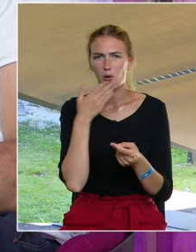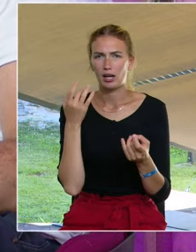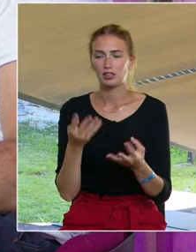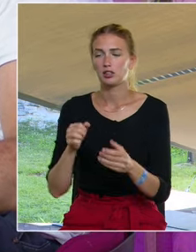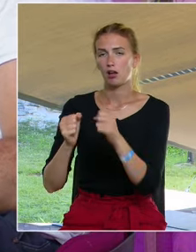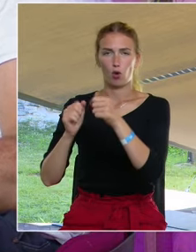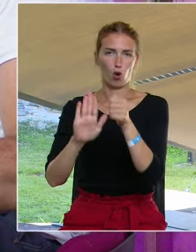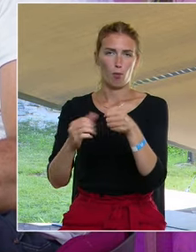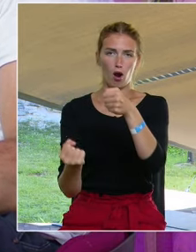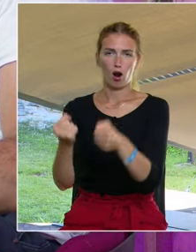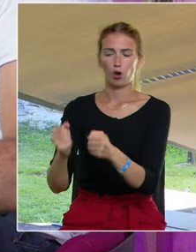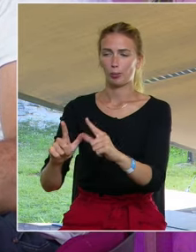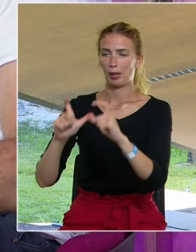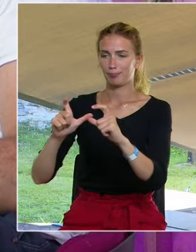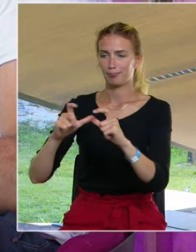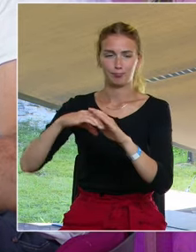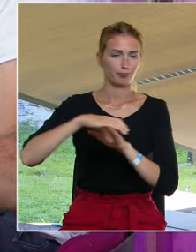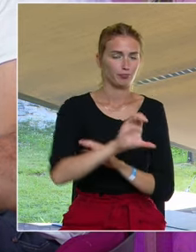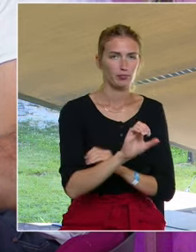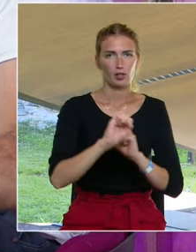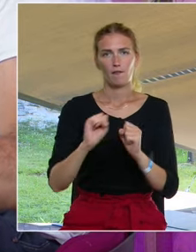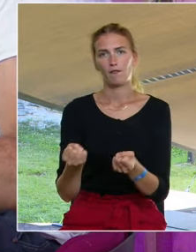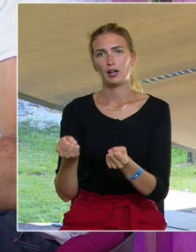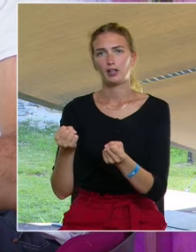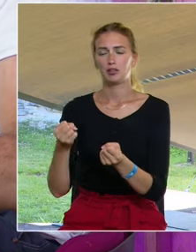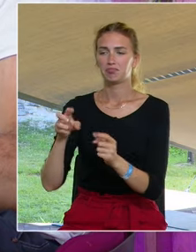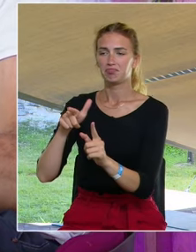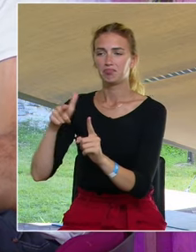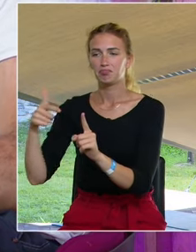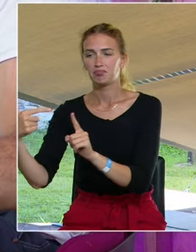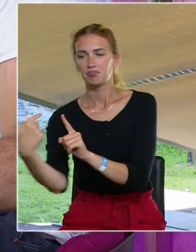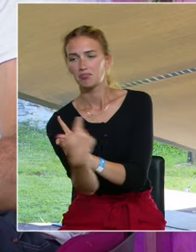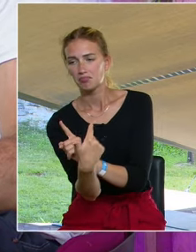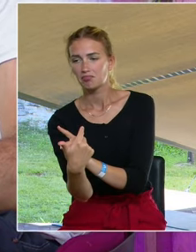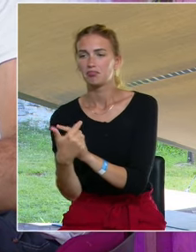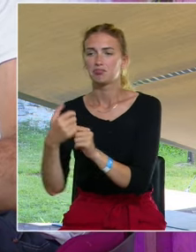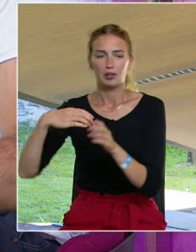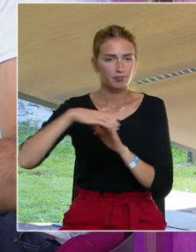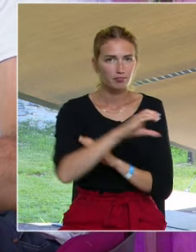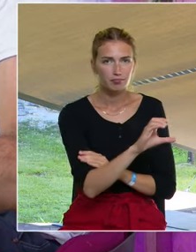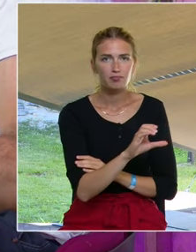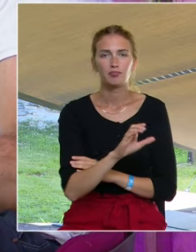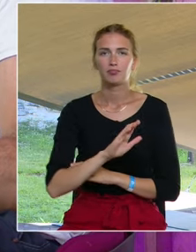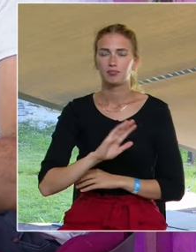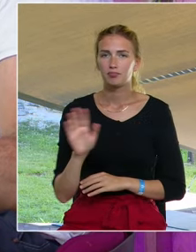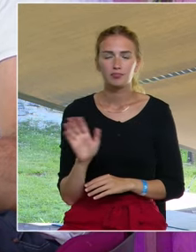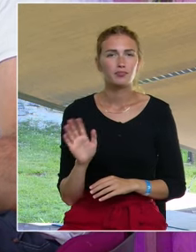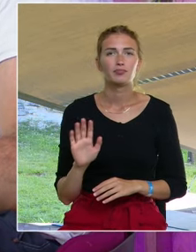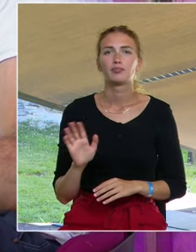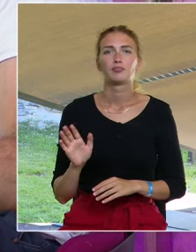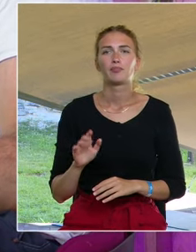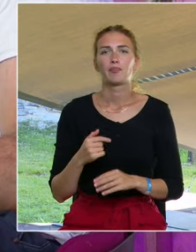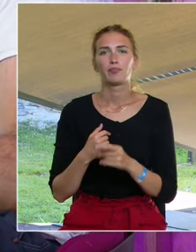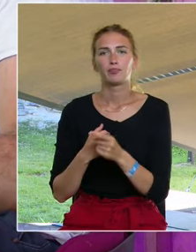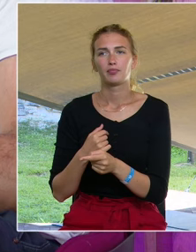online, or you taking a video, or maybe you can take a 360 video of your car, but it's never really going to come across what you own, what that awesome thing